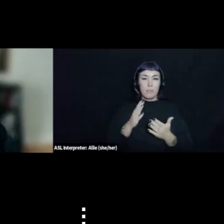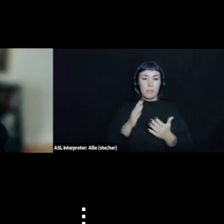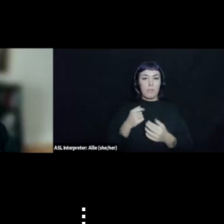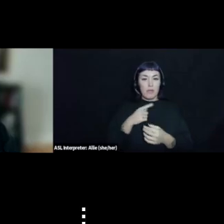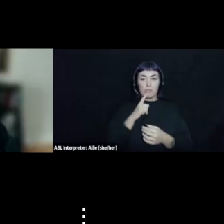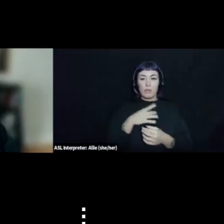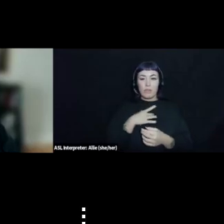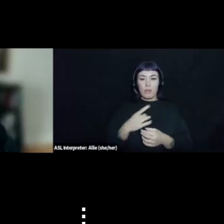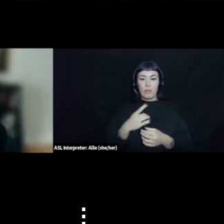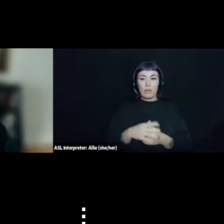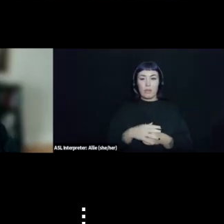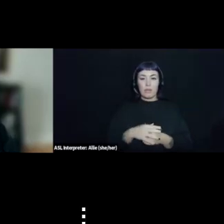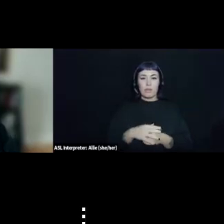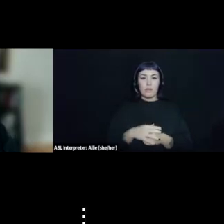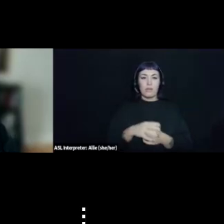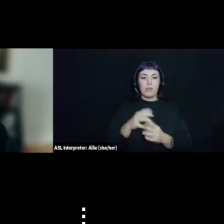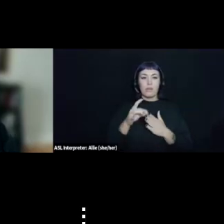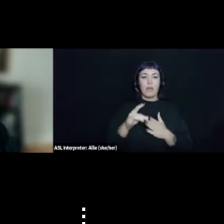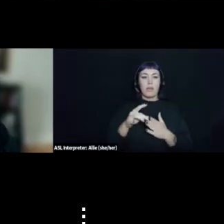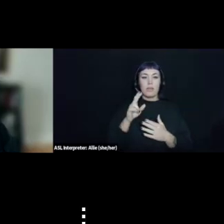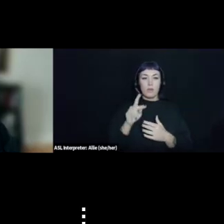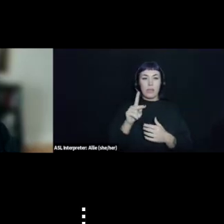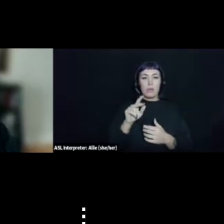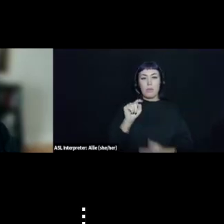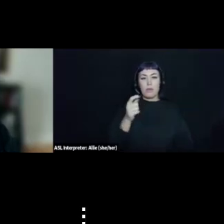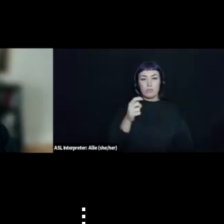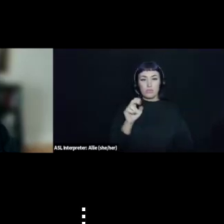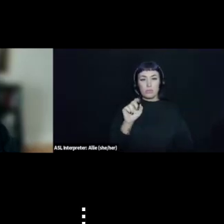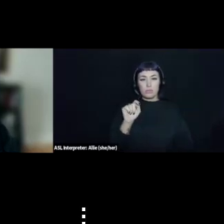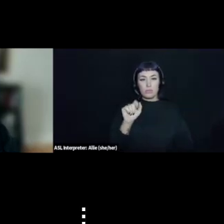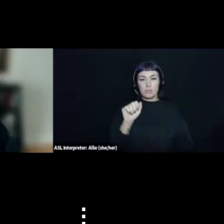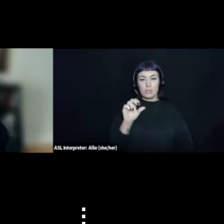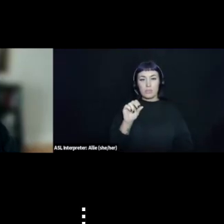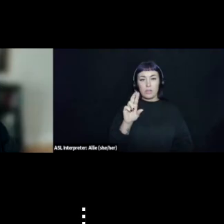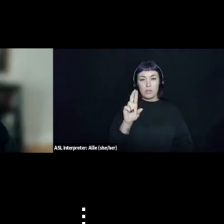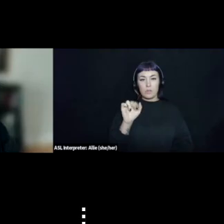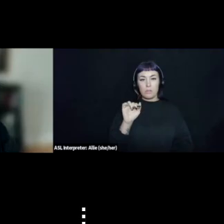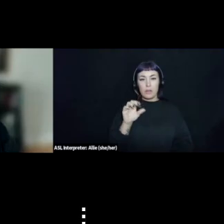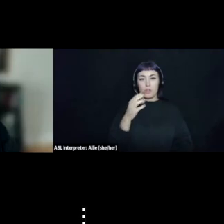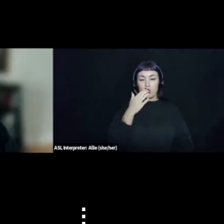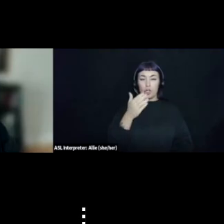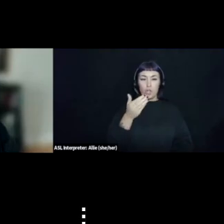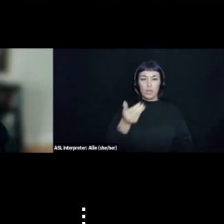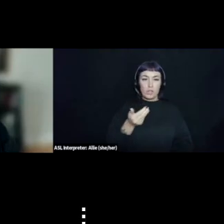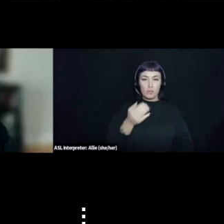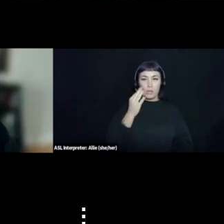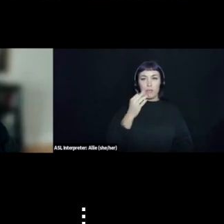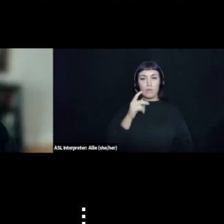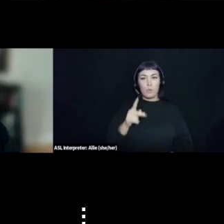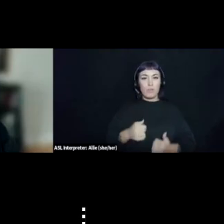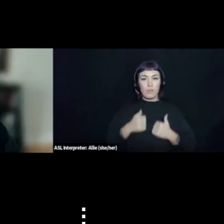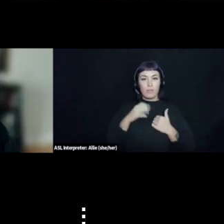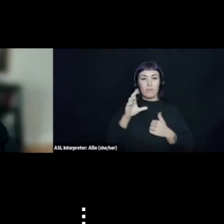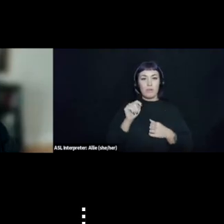really liked, Ultimate Guide to Kink by Tristan Taormino is a pretty good intro. For those of you who live in